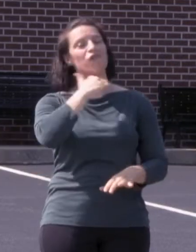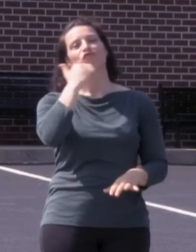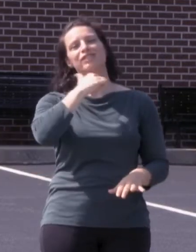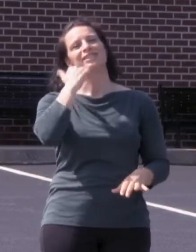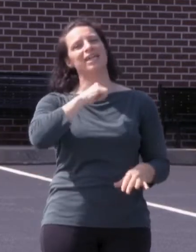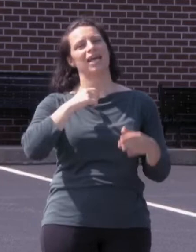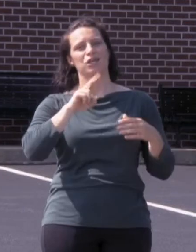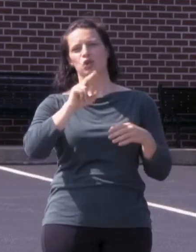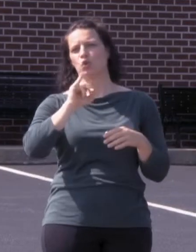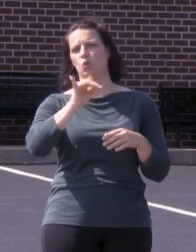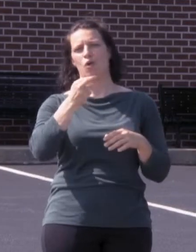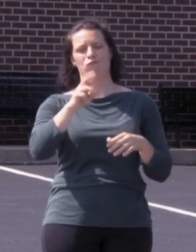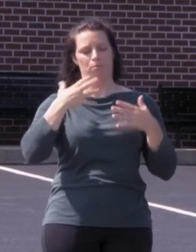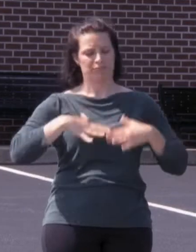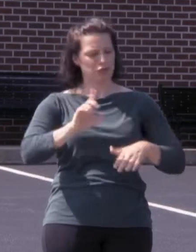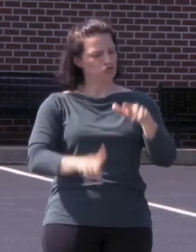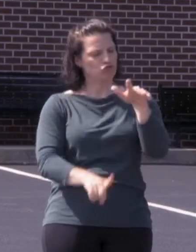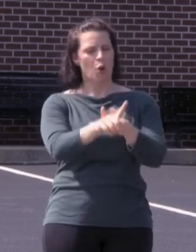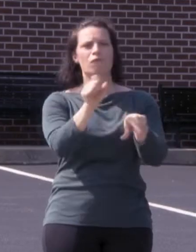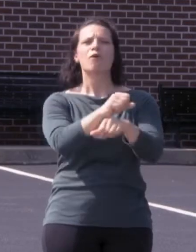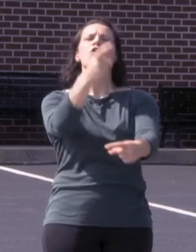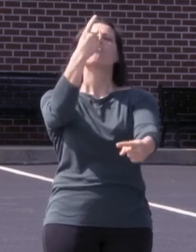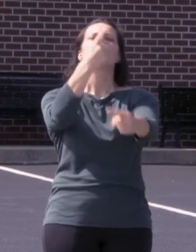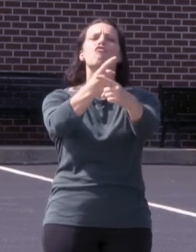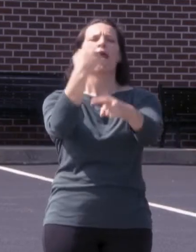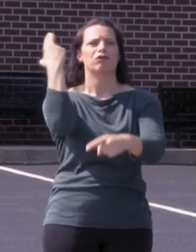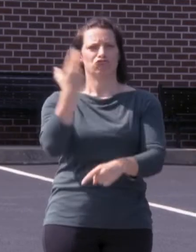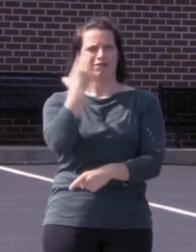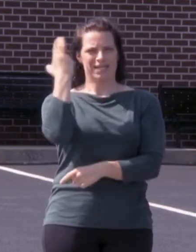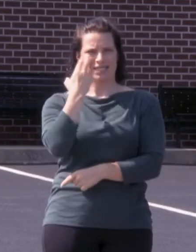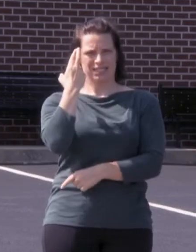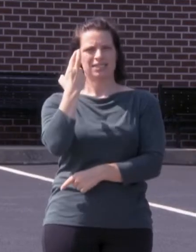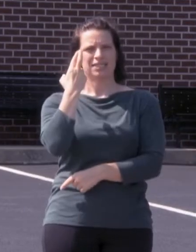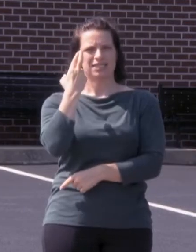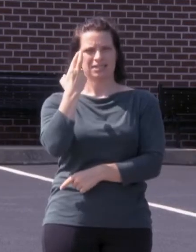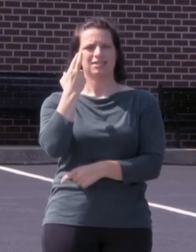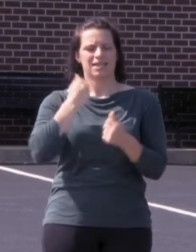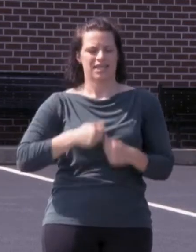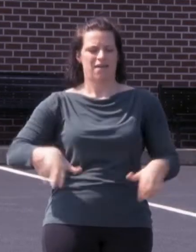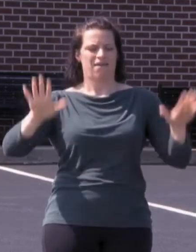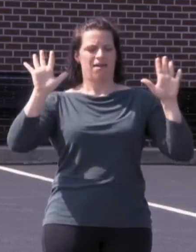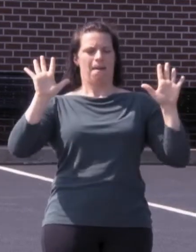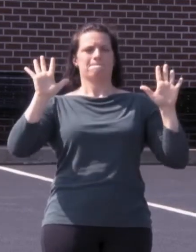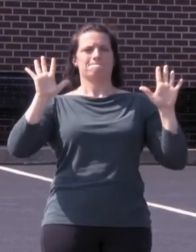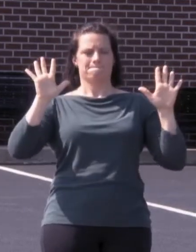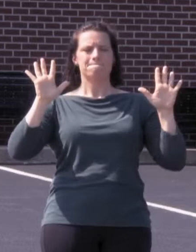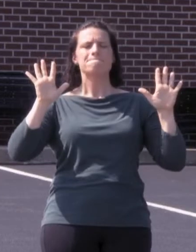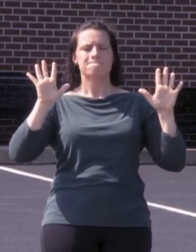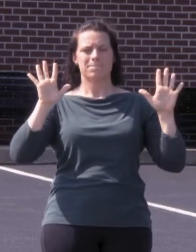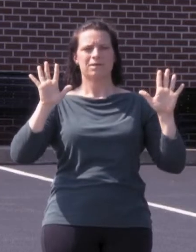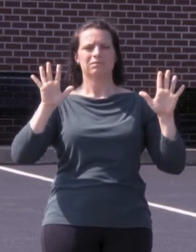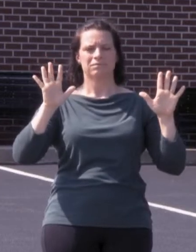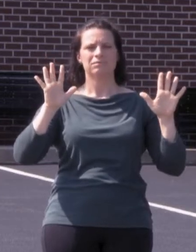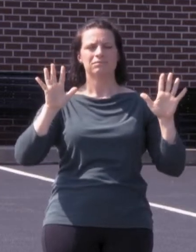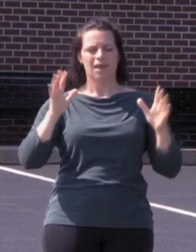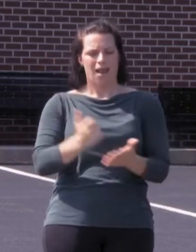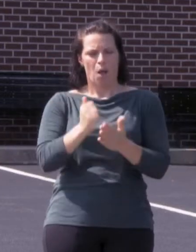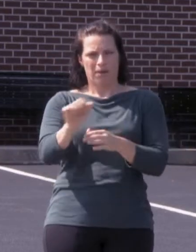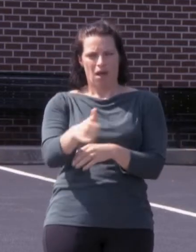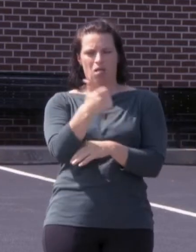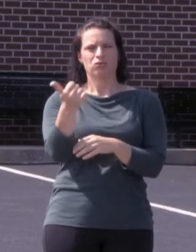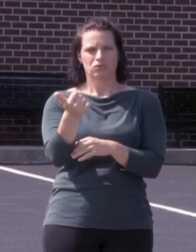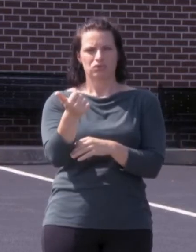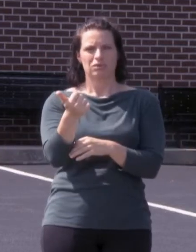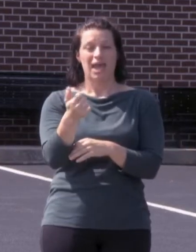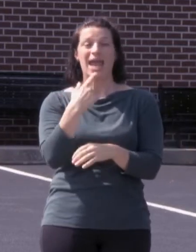day and come to work for the right reasons, selflessly taking up arms in defense of others. And I